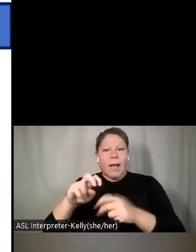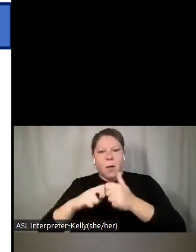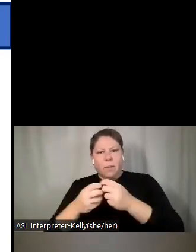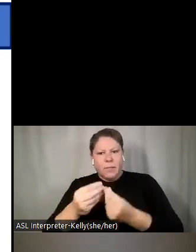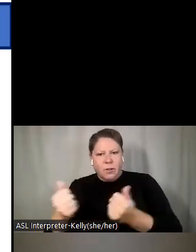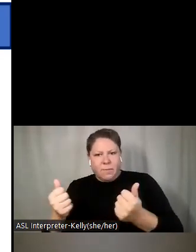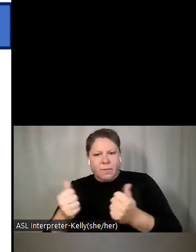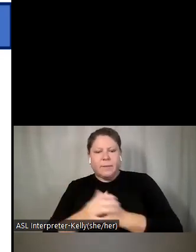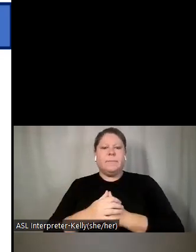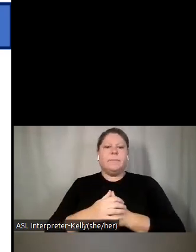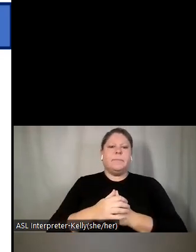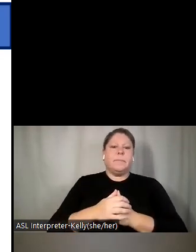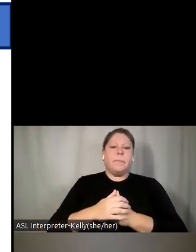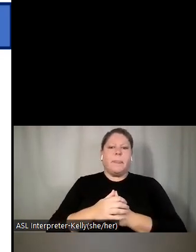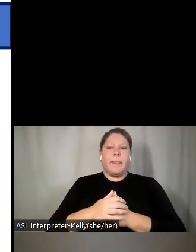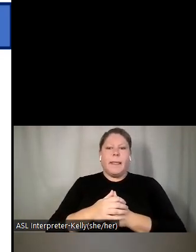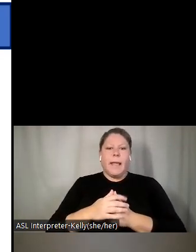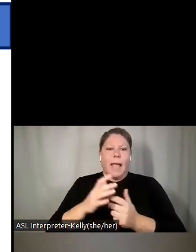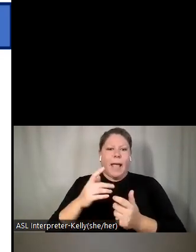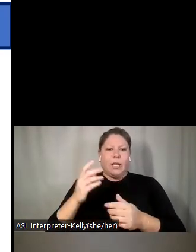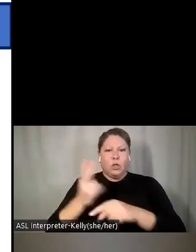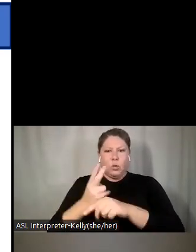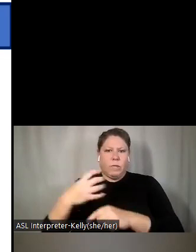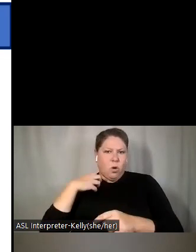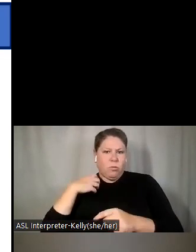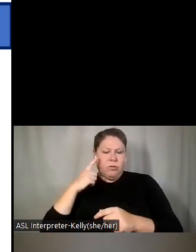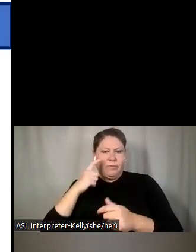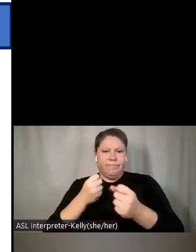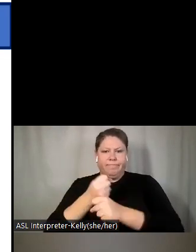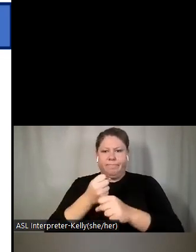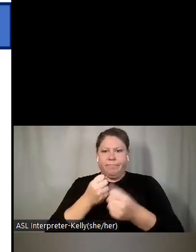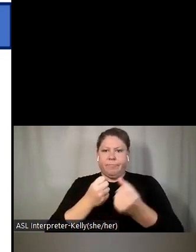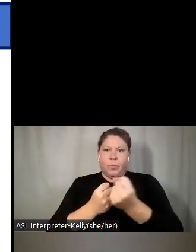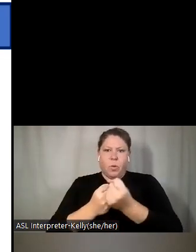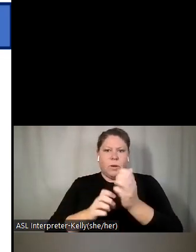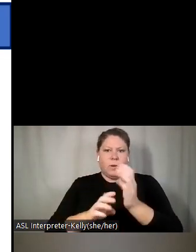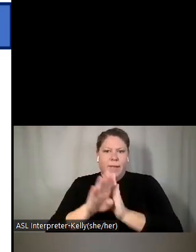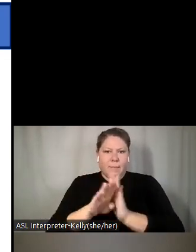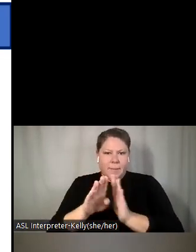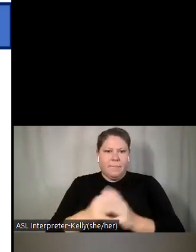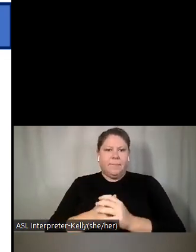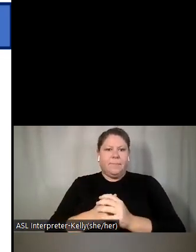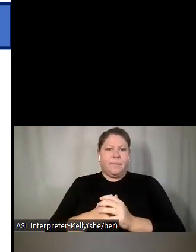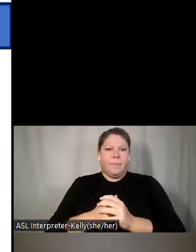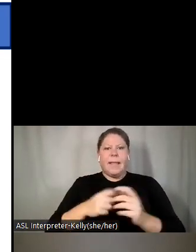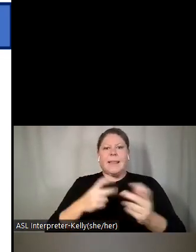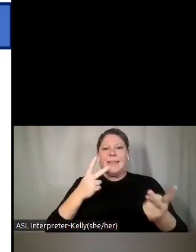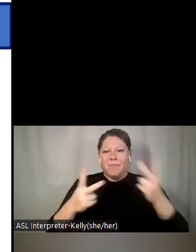development of problem solving, but through coaching. And relies on visual management to show